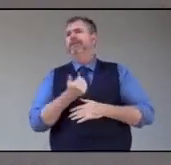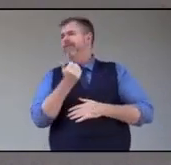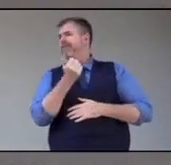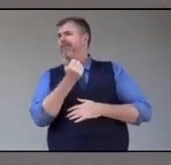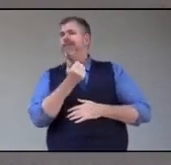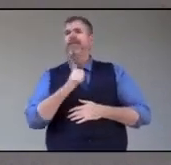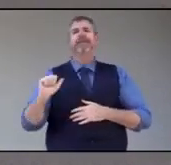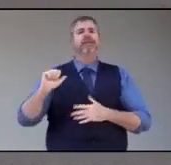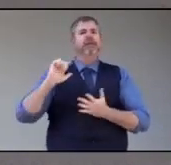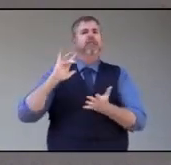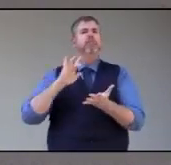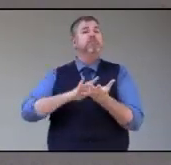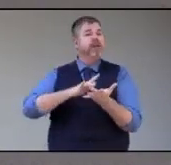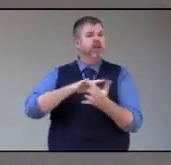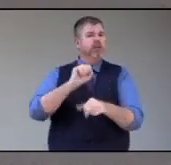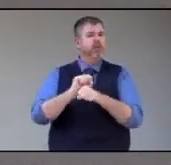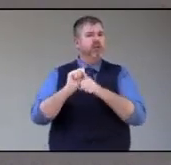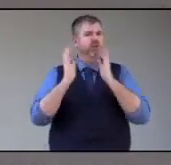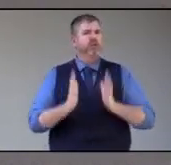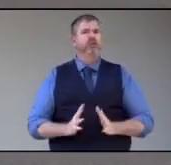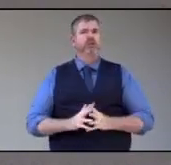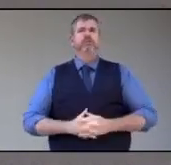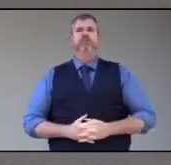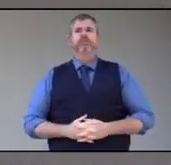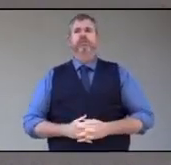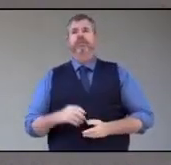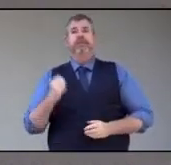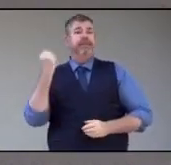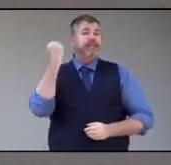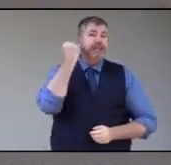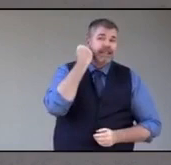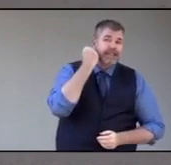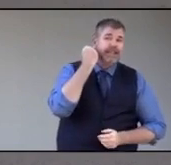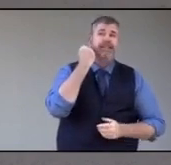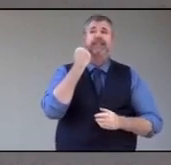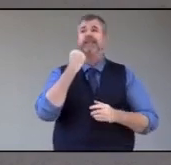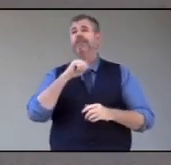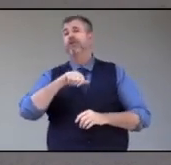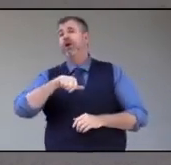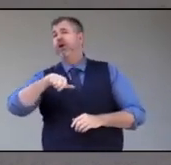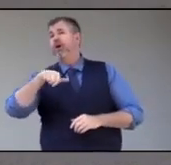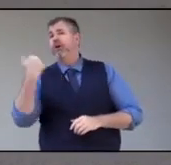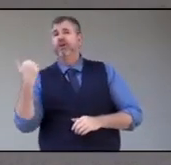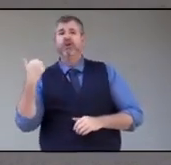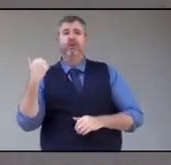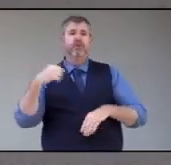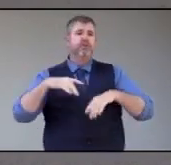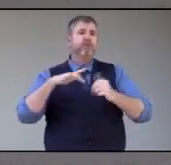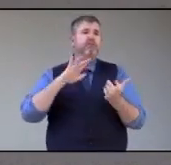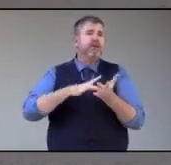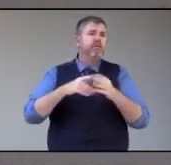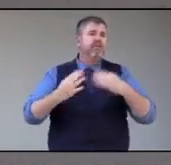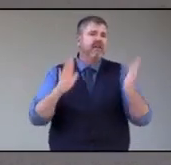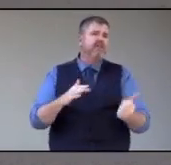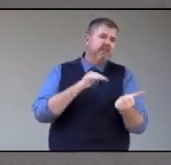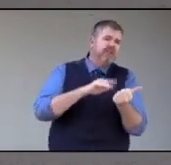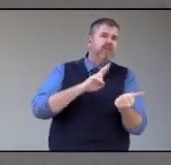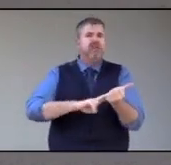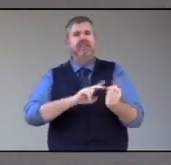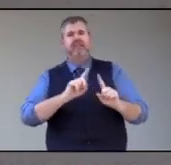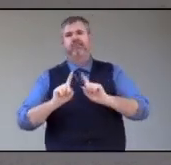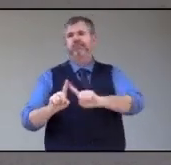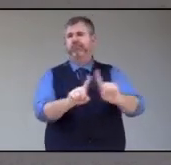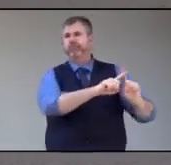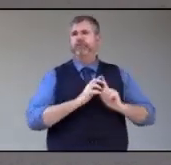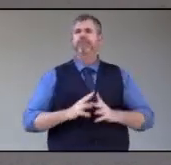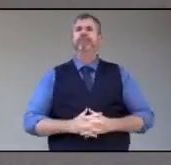and will include also dentists and other medical providers in the community. So we wanna basically